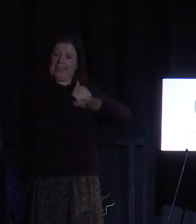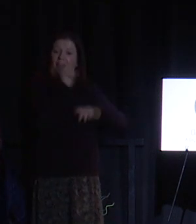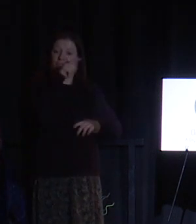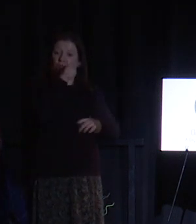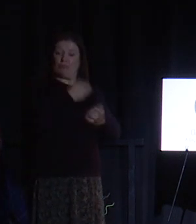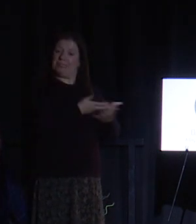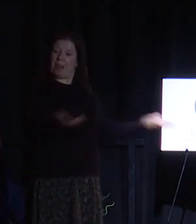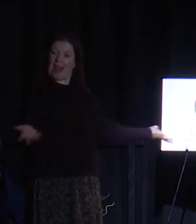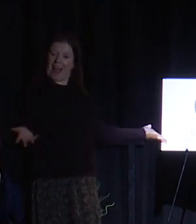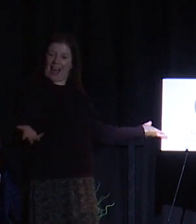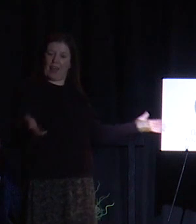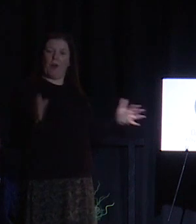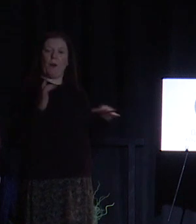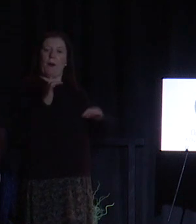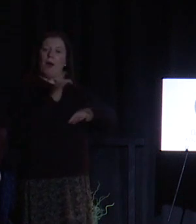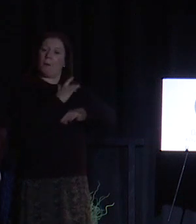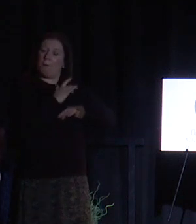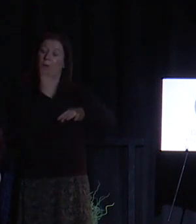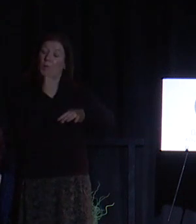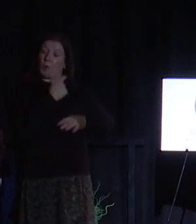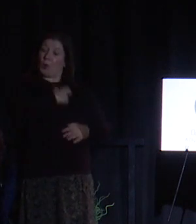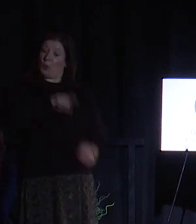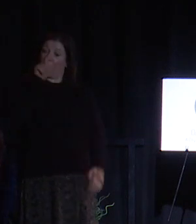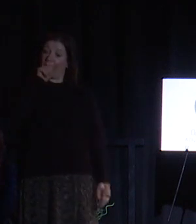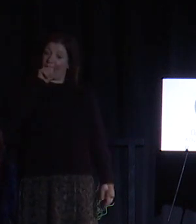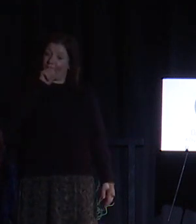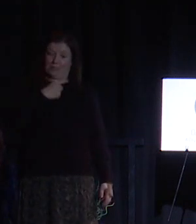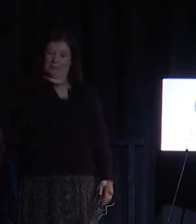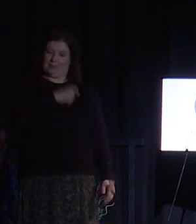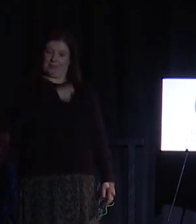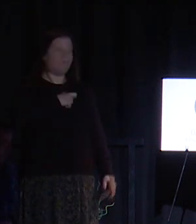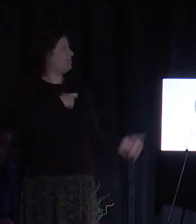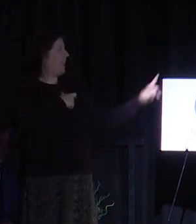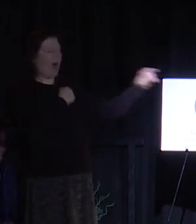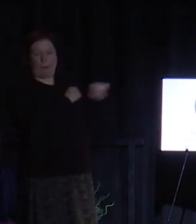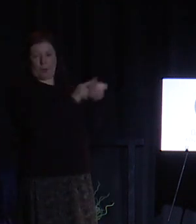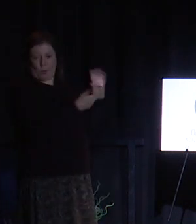display using performers as the birds. Here's a mood board.